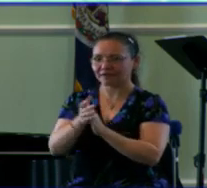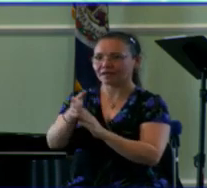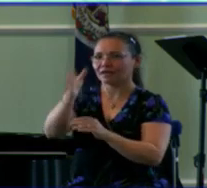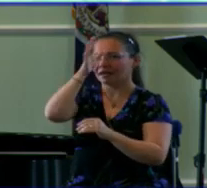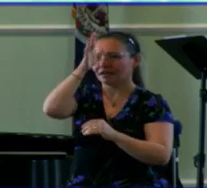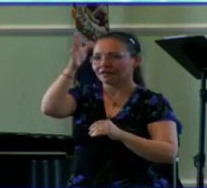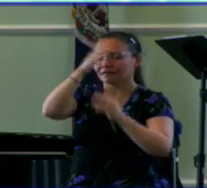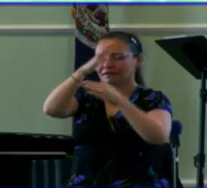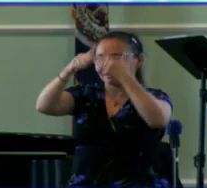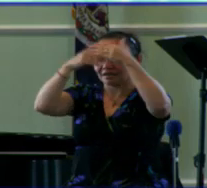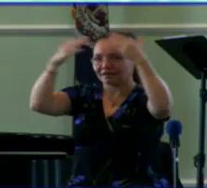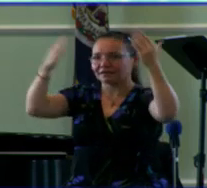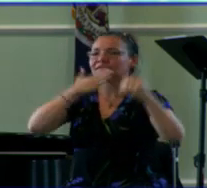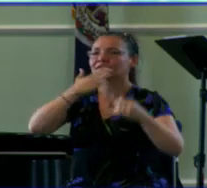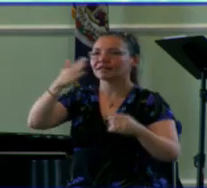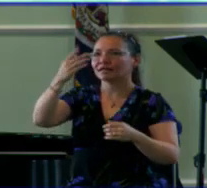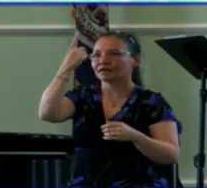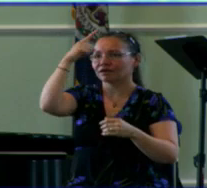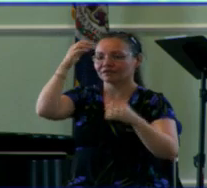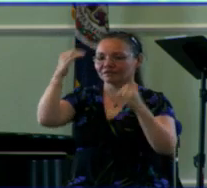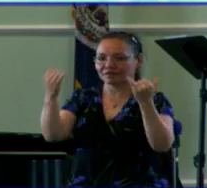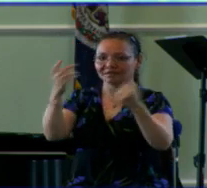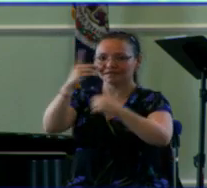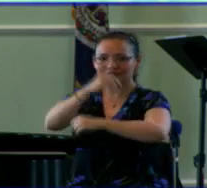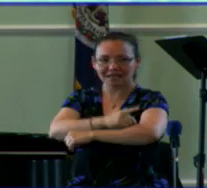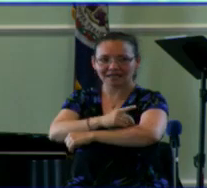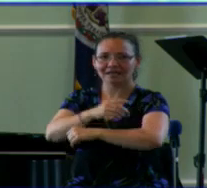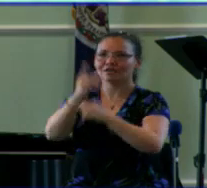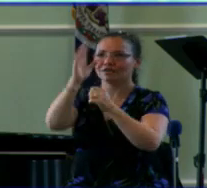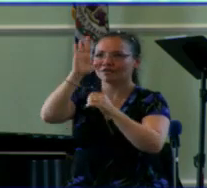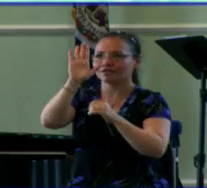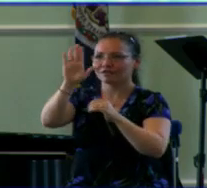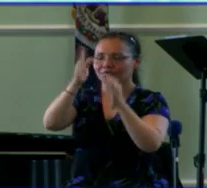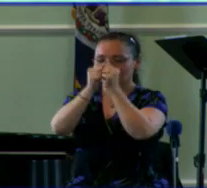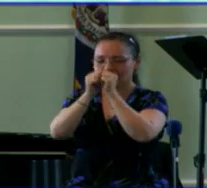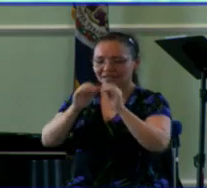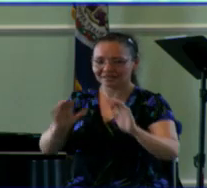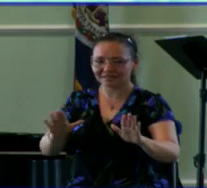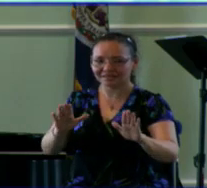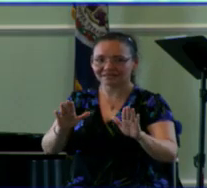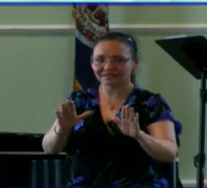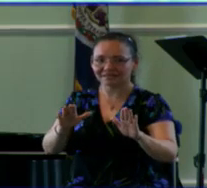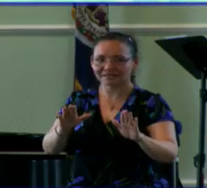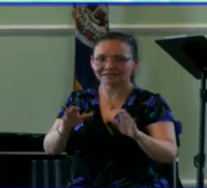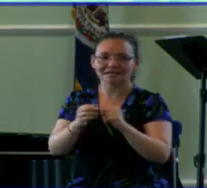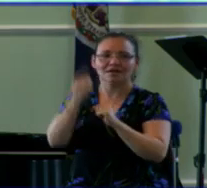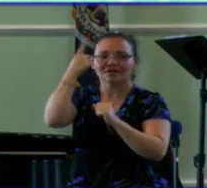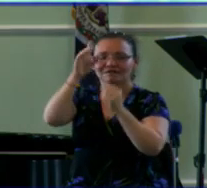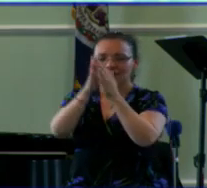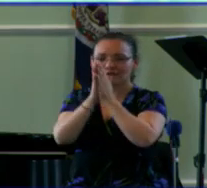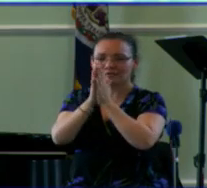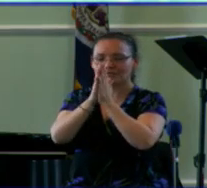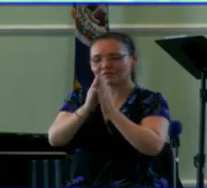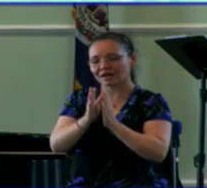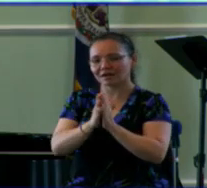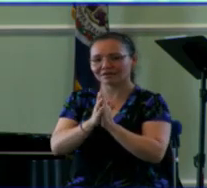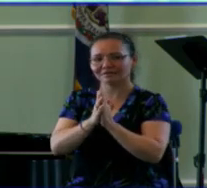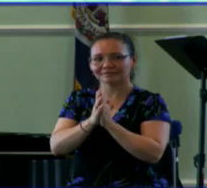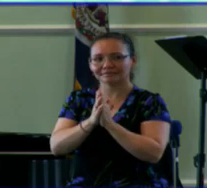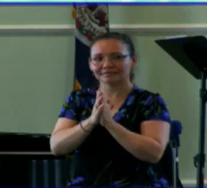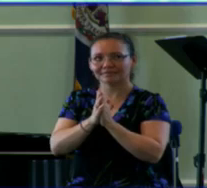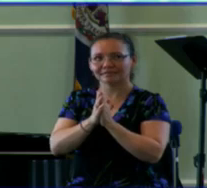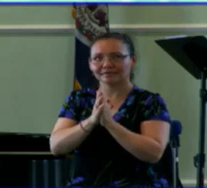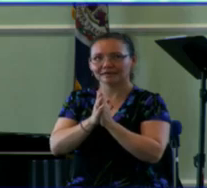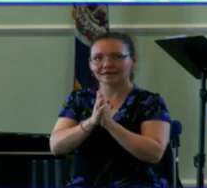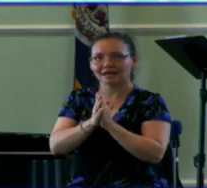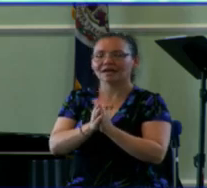Father in heaven, we thank you for this day, for your blessings. Thank you, Father, for the privilege of prayer, the fact that we